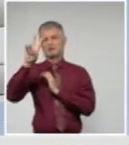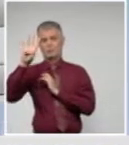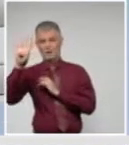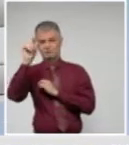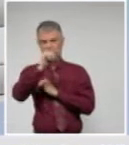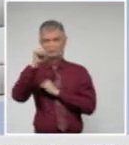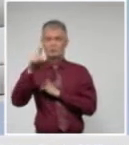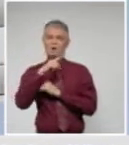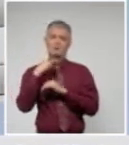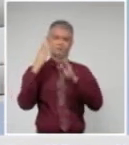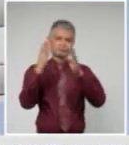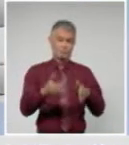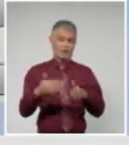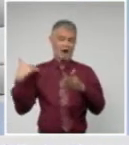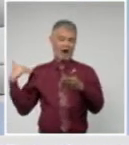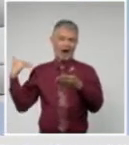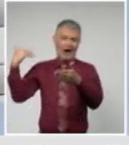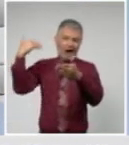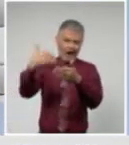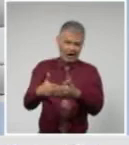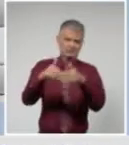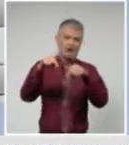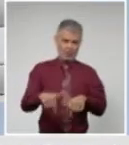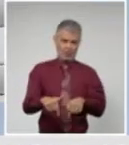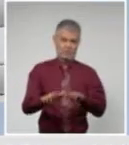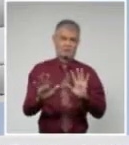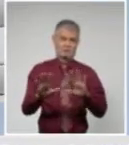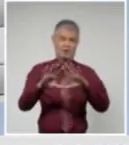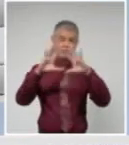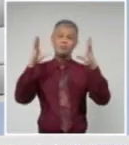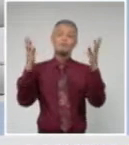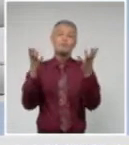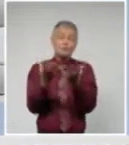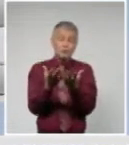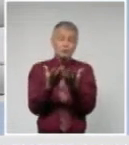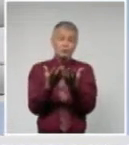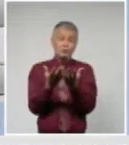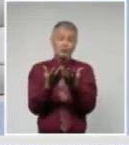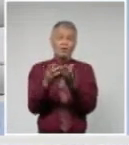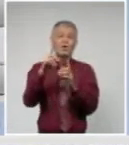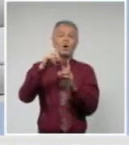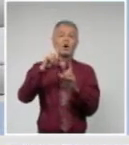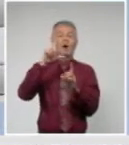952,724 COVID-19 fatalities and a mortality rate of